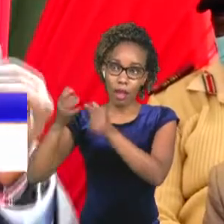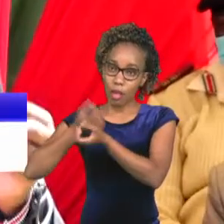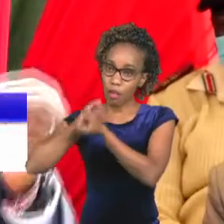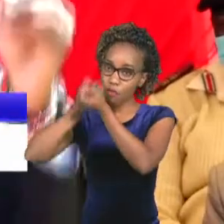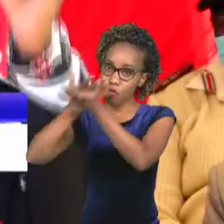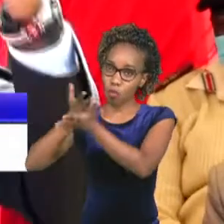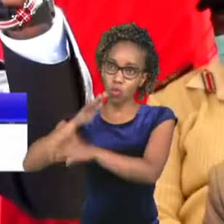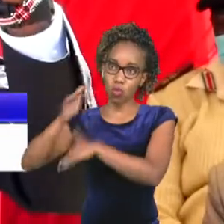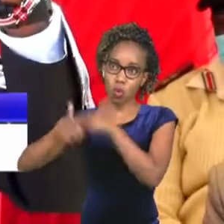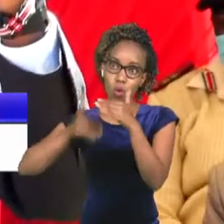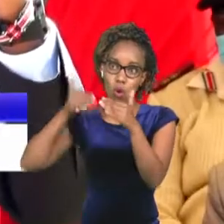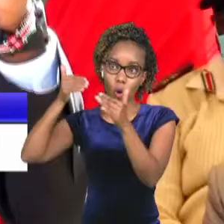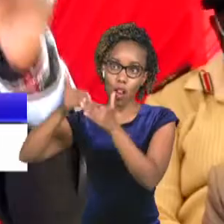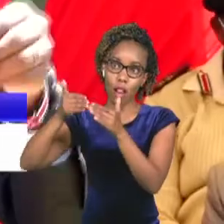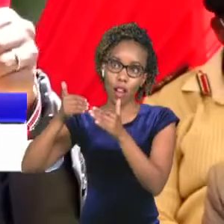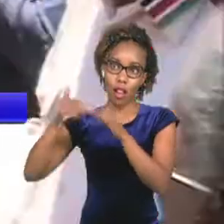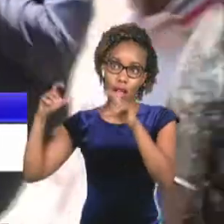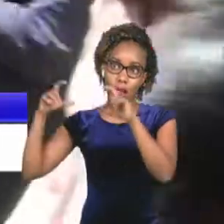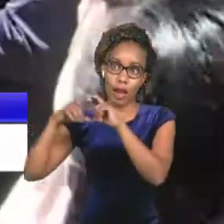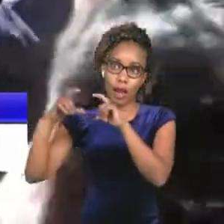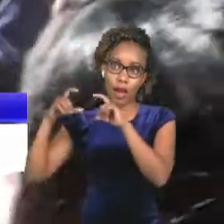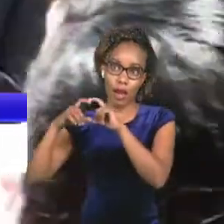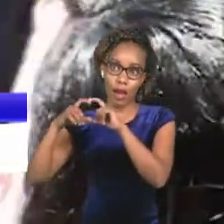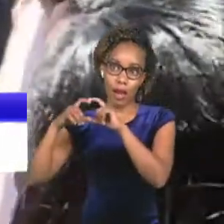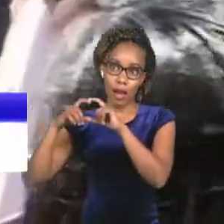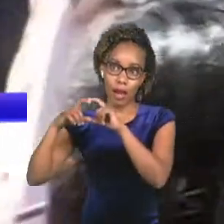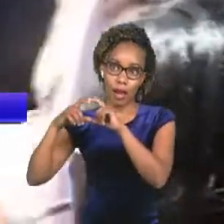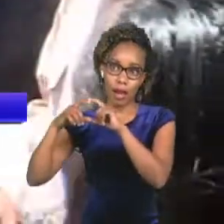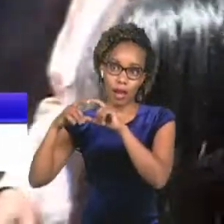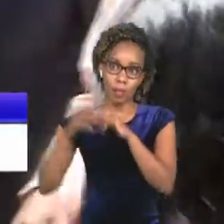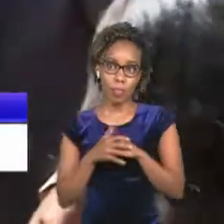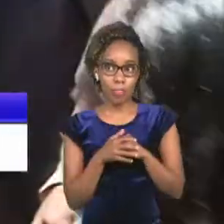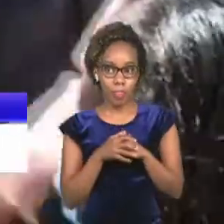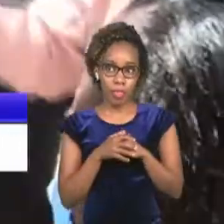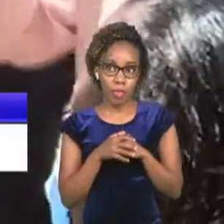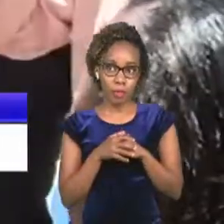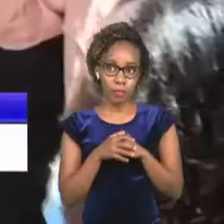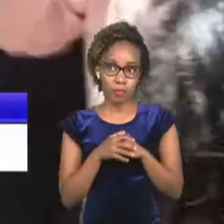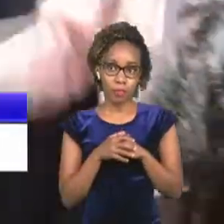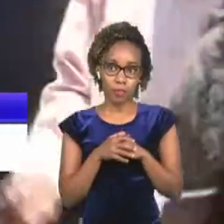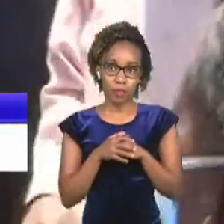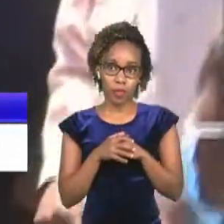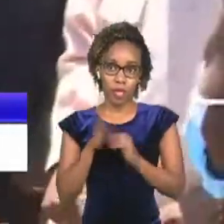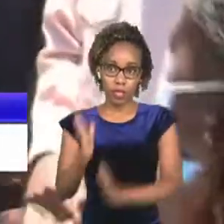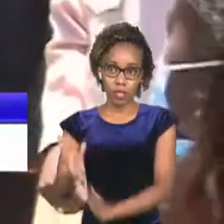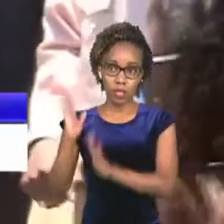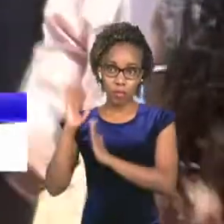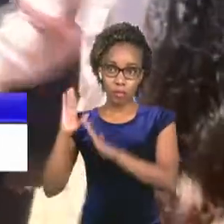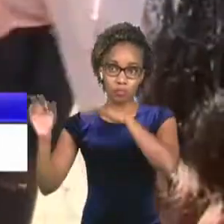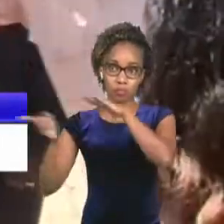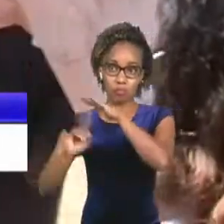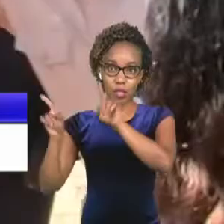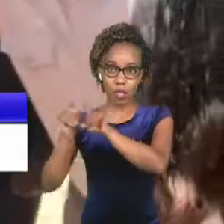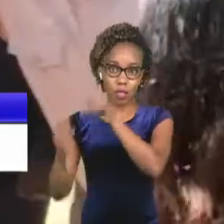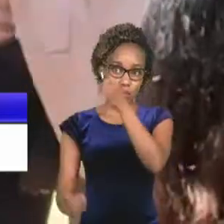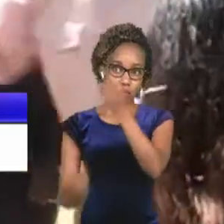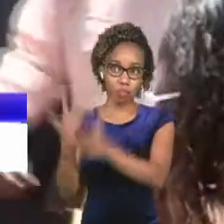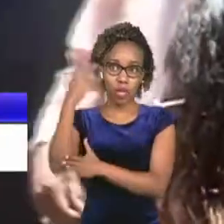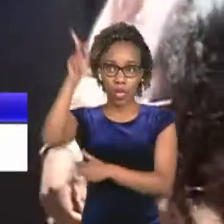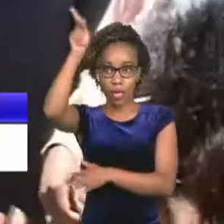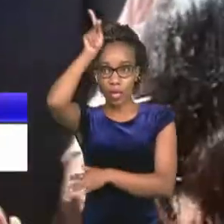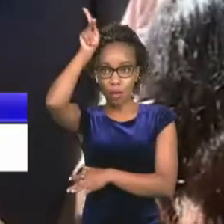Information yako inawekwa kwa hiyo card. Interior CS Fred Matiang'i also oversaw a similar launch in Kiambu